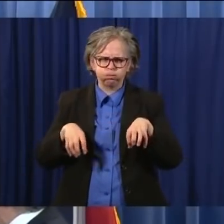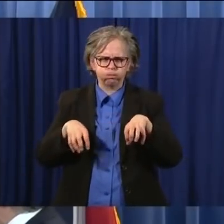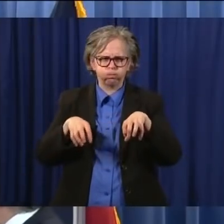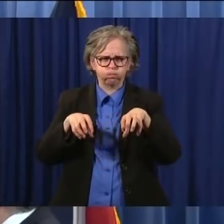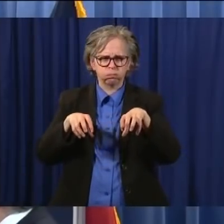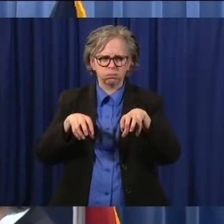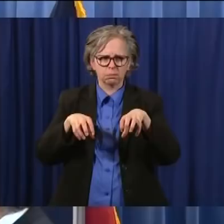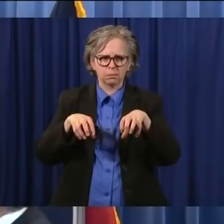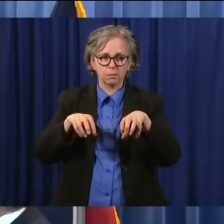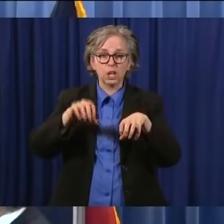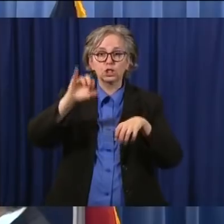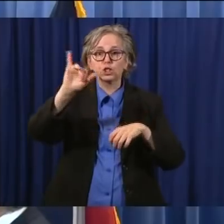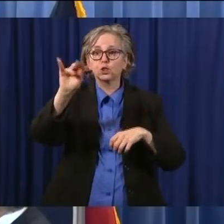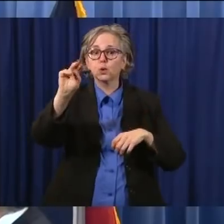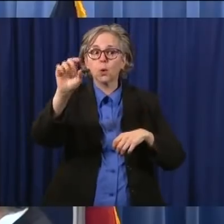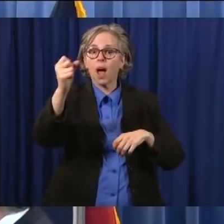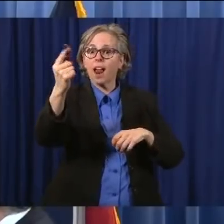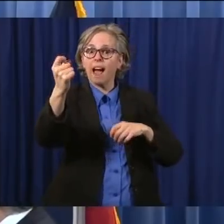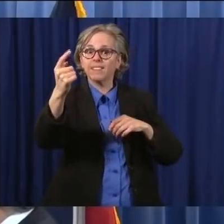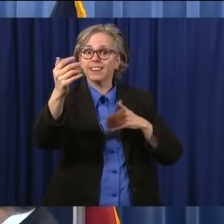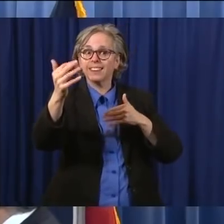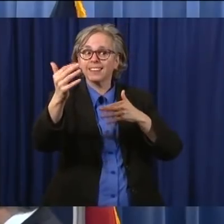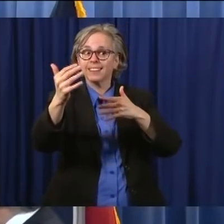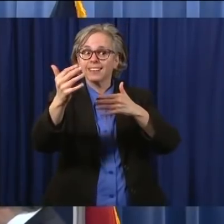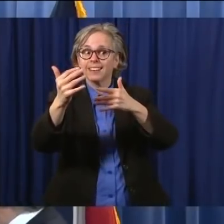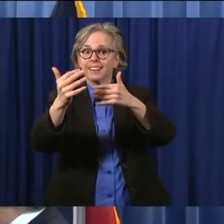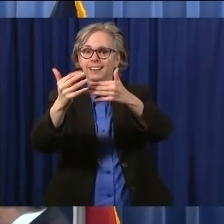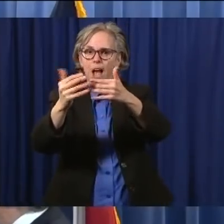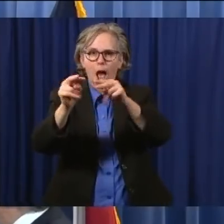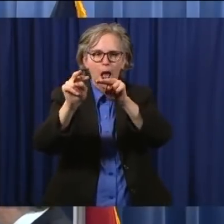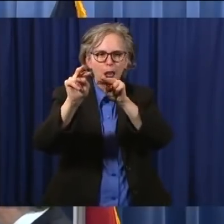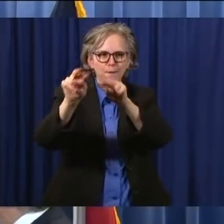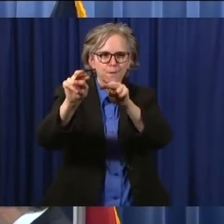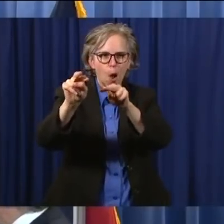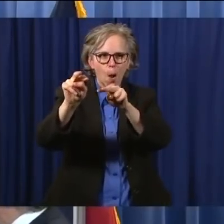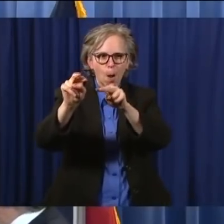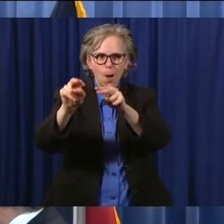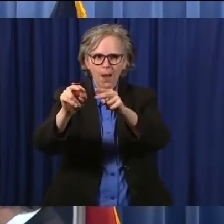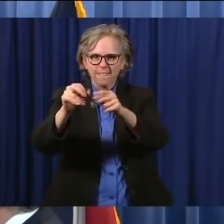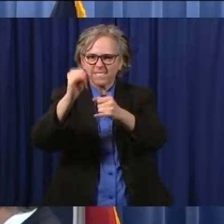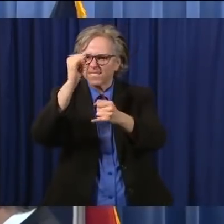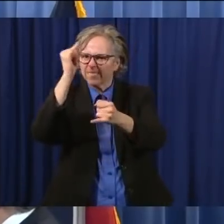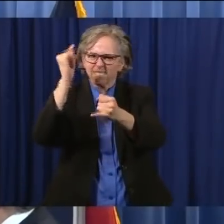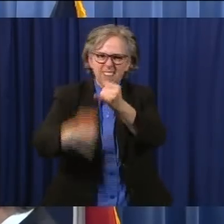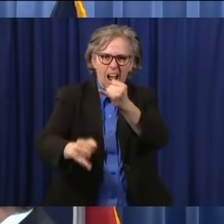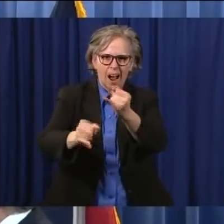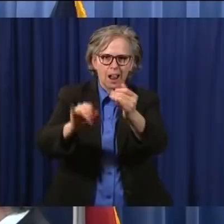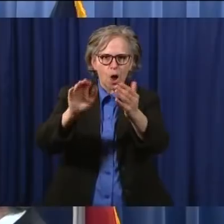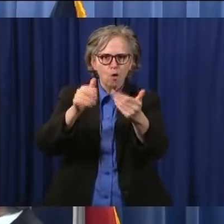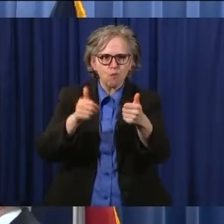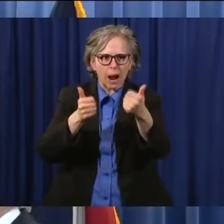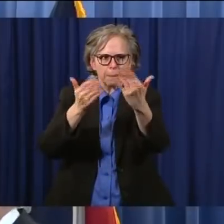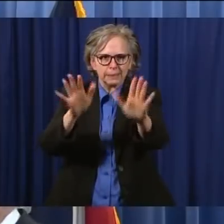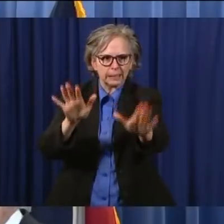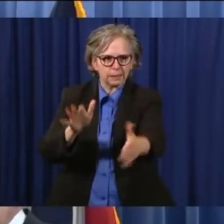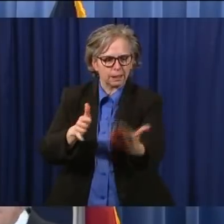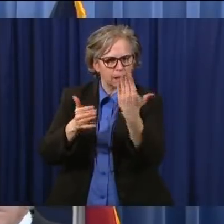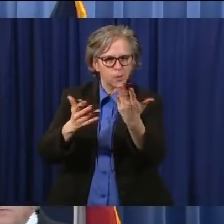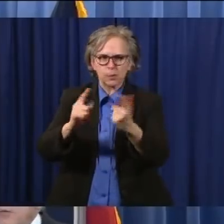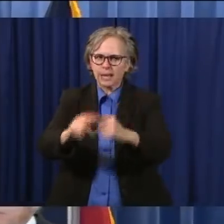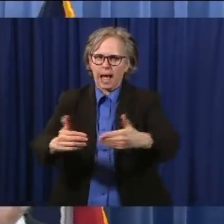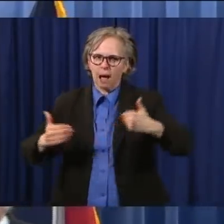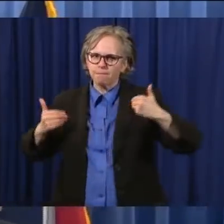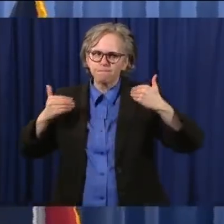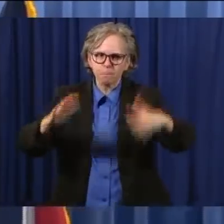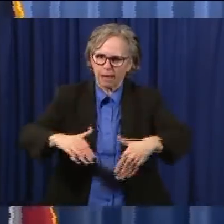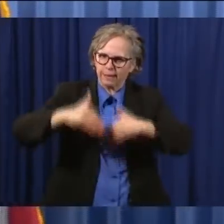to eagerly what those recommendations will be to help us with these next steps. Ursel, thank you.